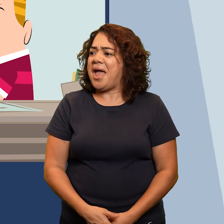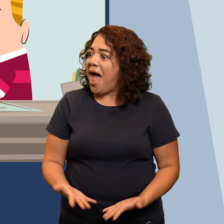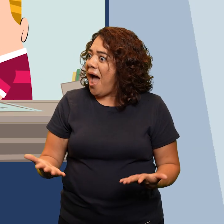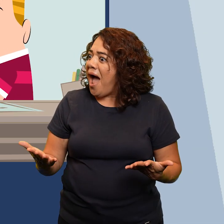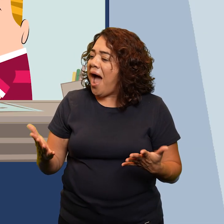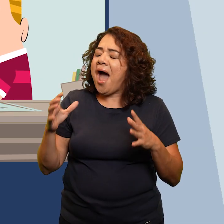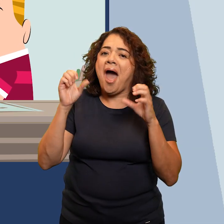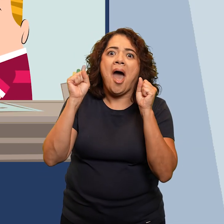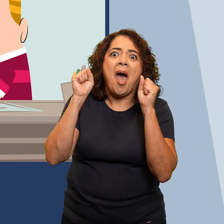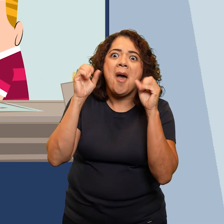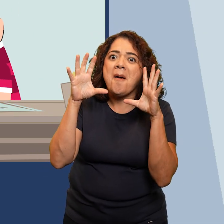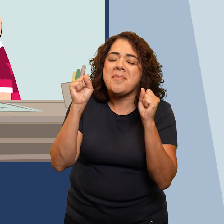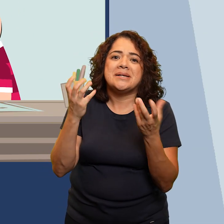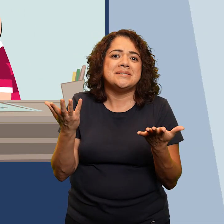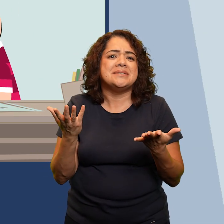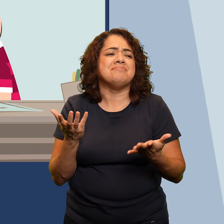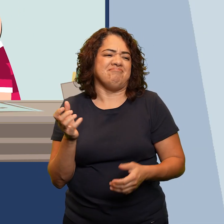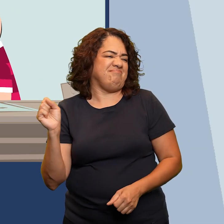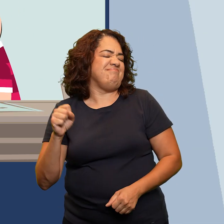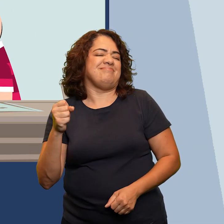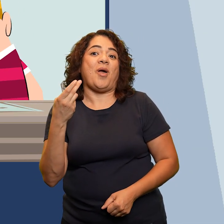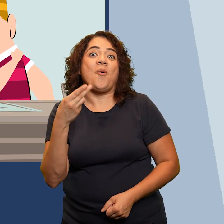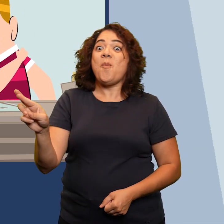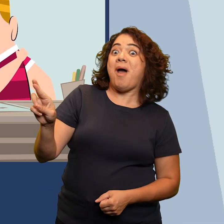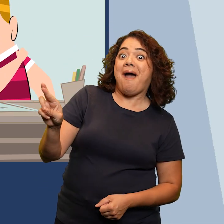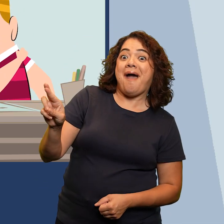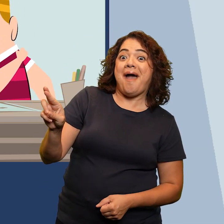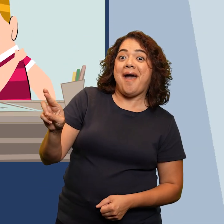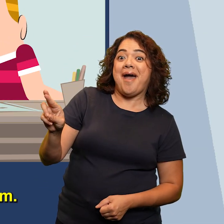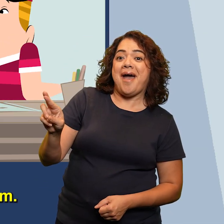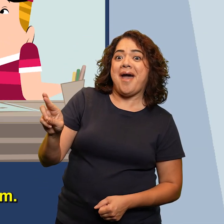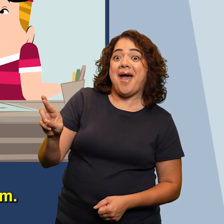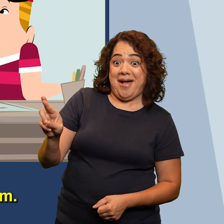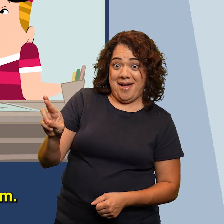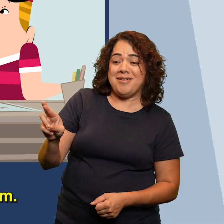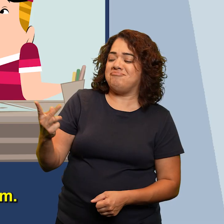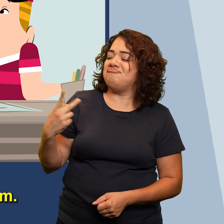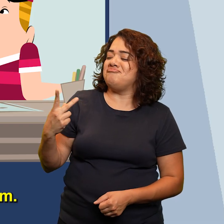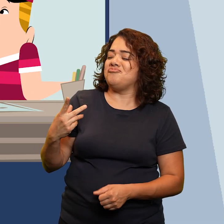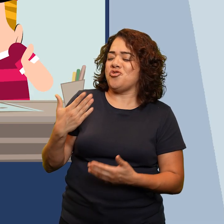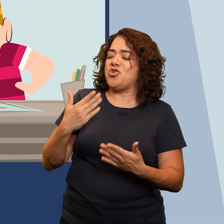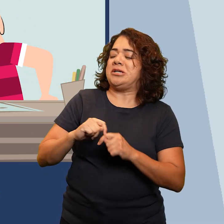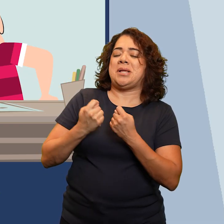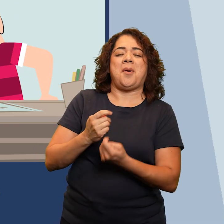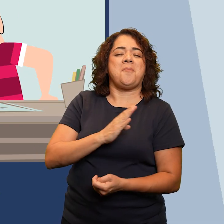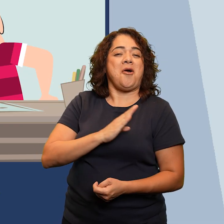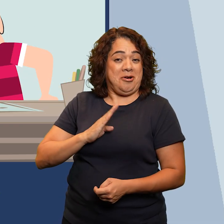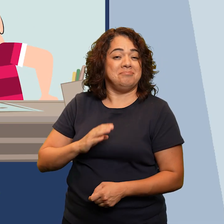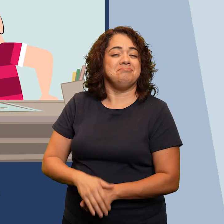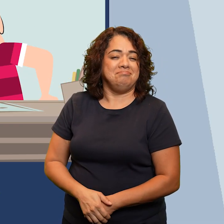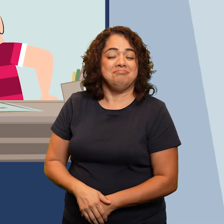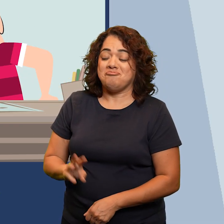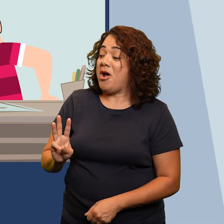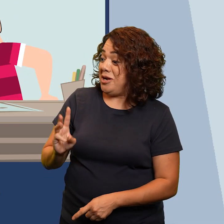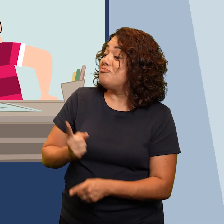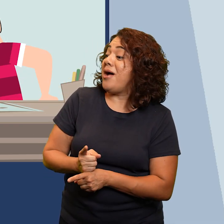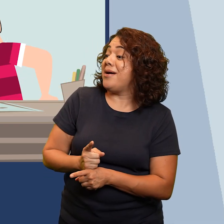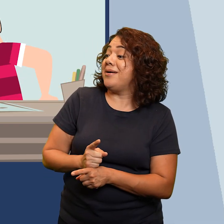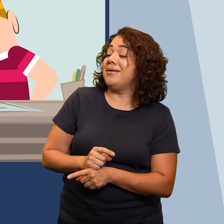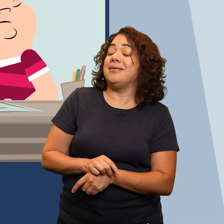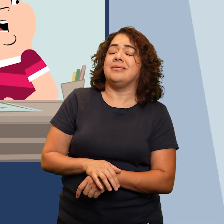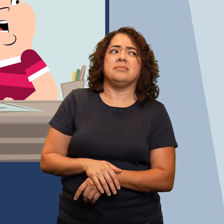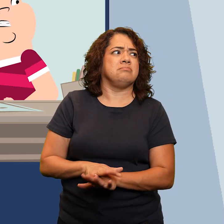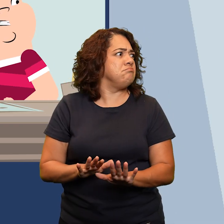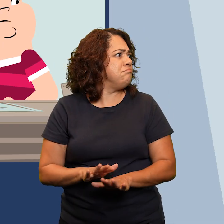That was amazing! It was a home run. We'll make an awesome team. What do you think, Wax?